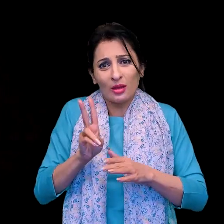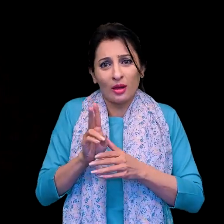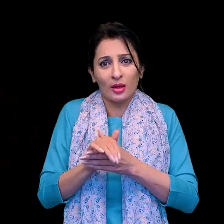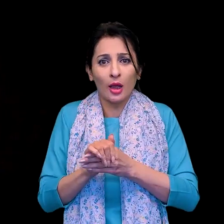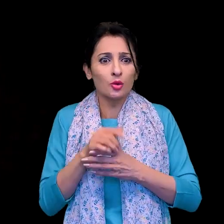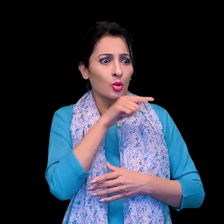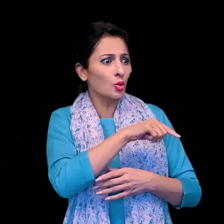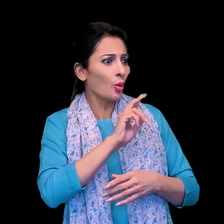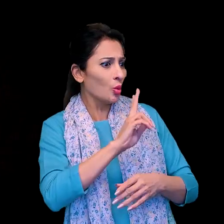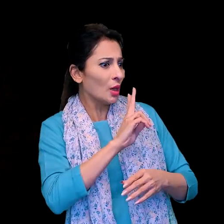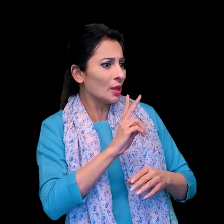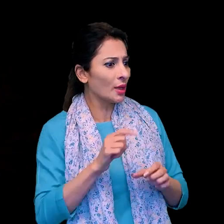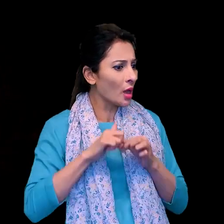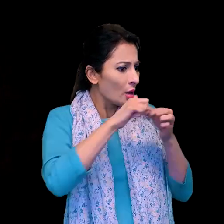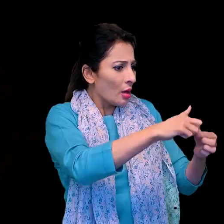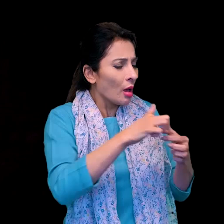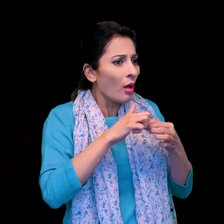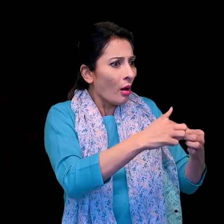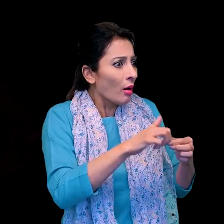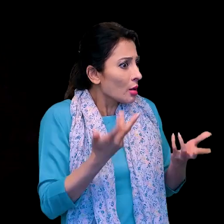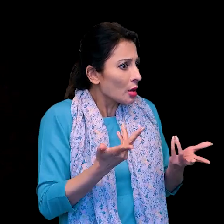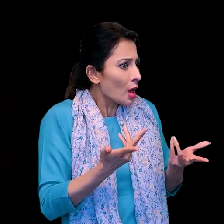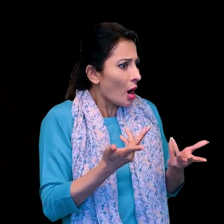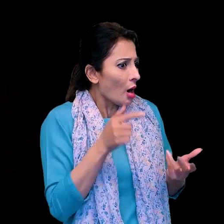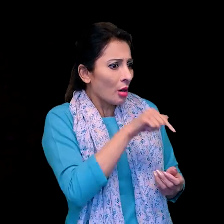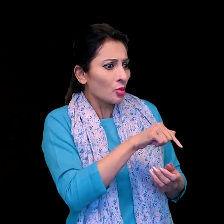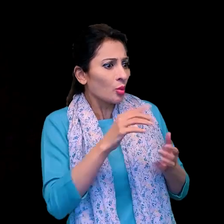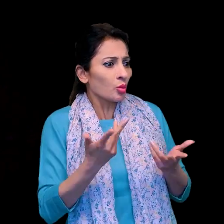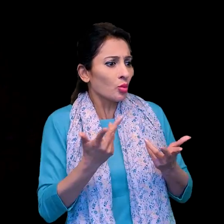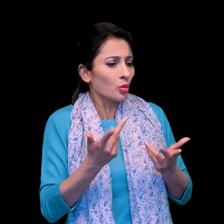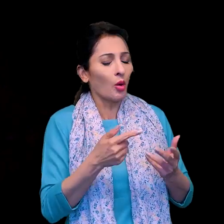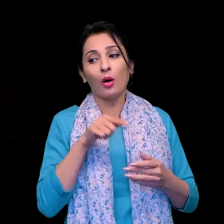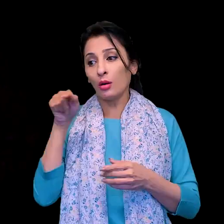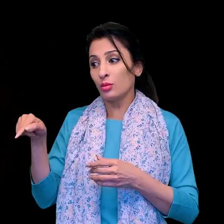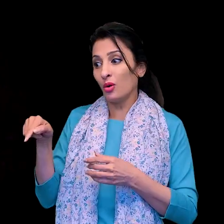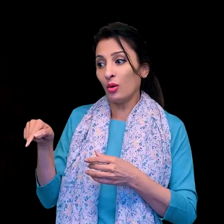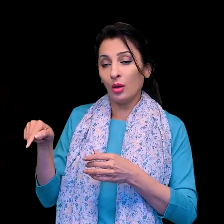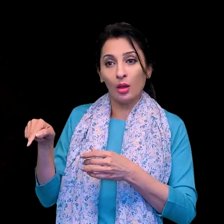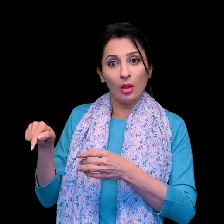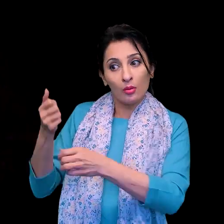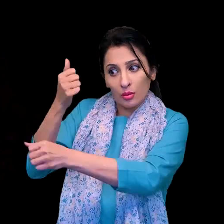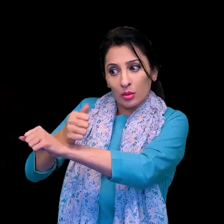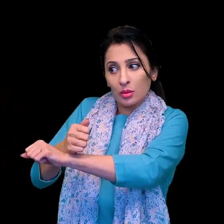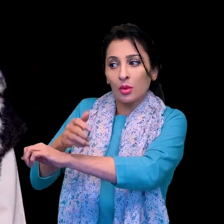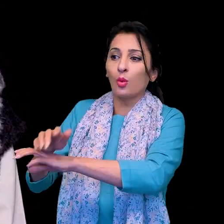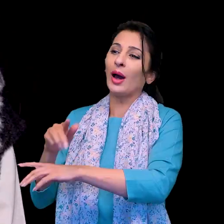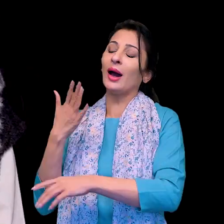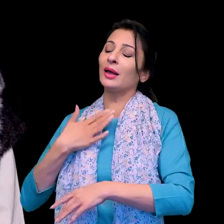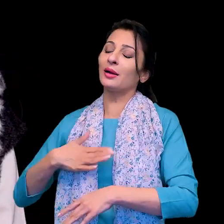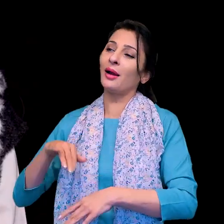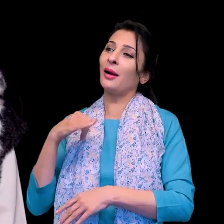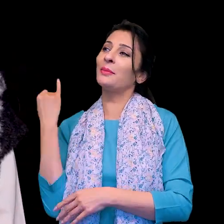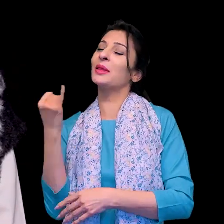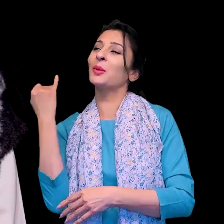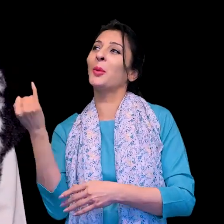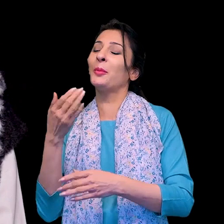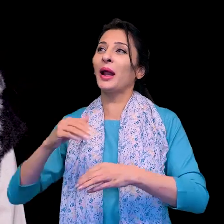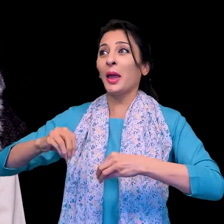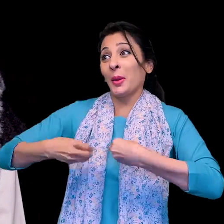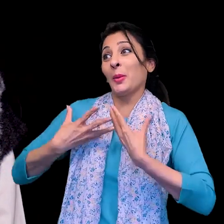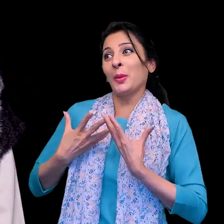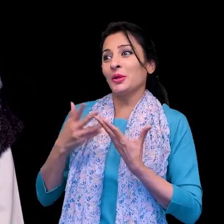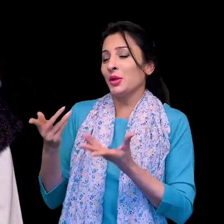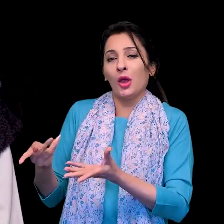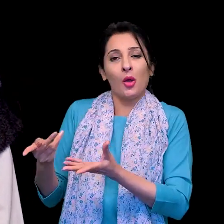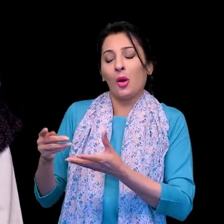they will be questioned, like I said, while the abuser gets to live their life free without any